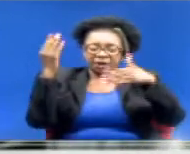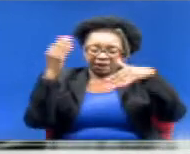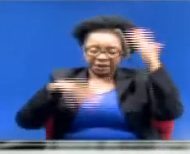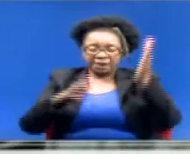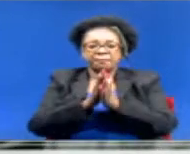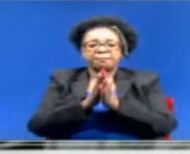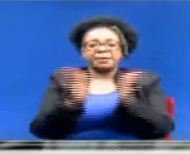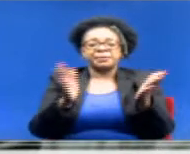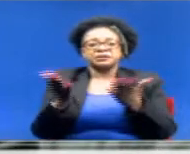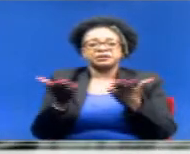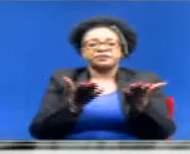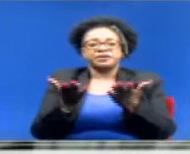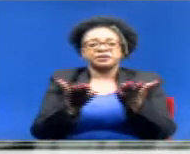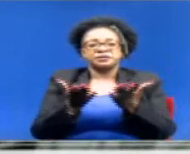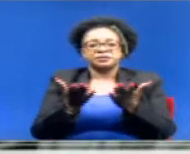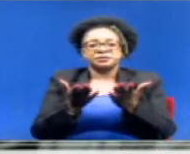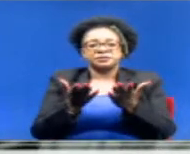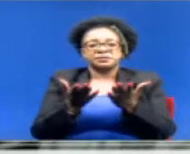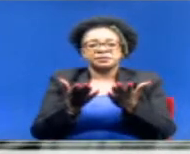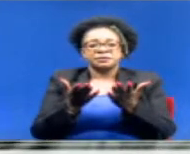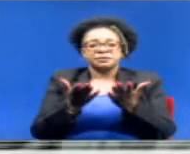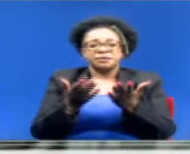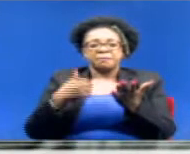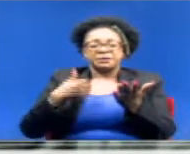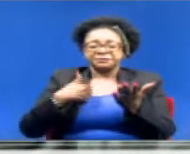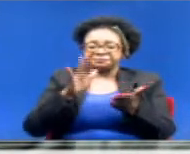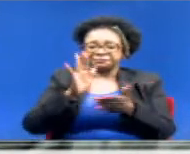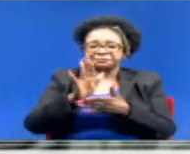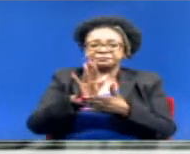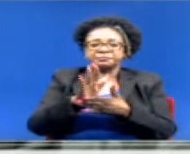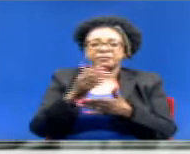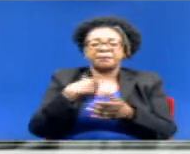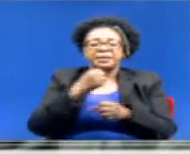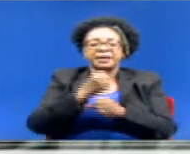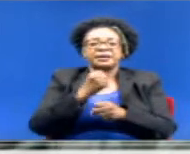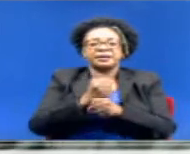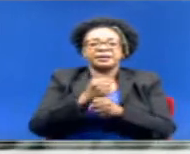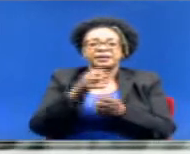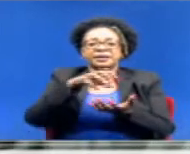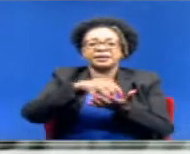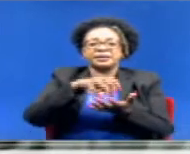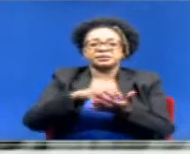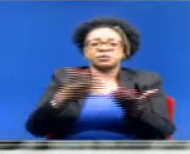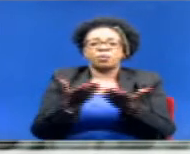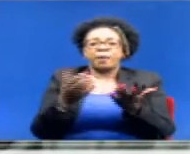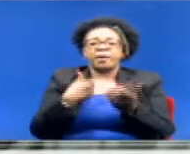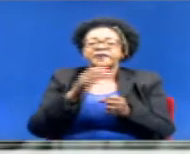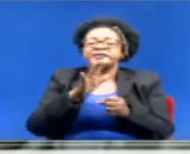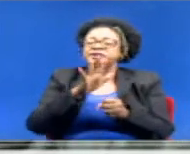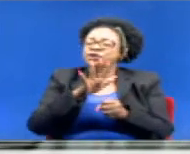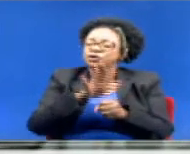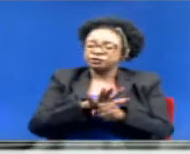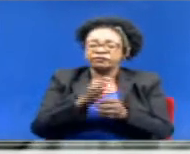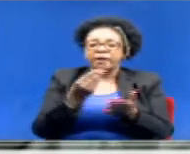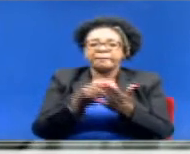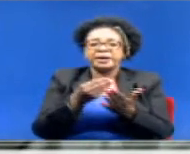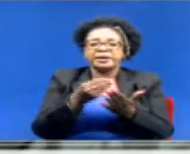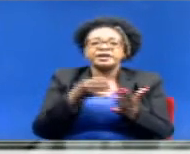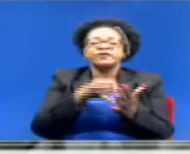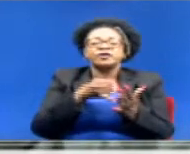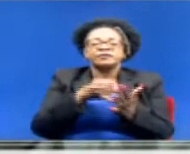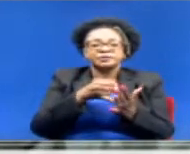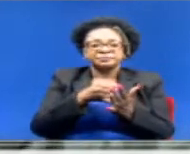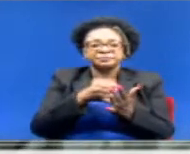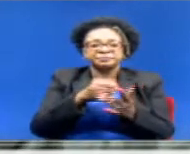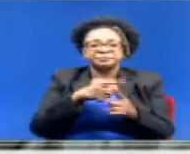before this nomination, I've been handling cases where there's a lot of money involved and people with influence, but